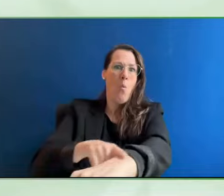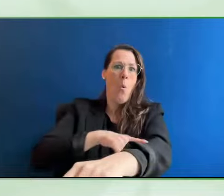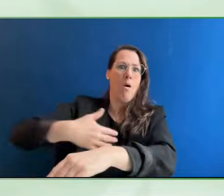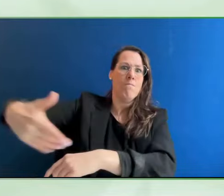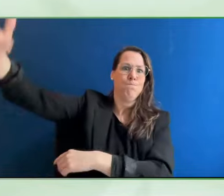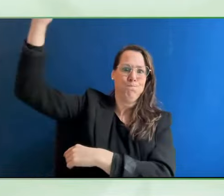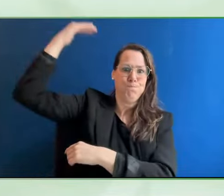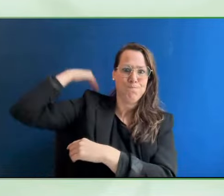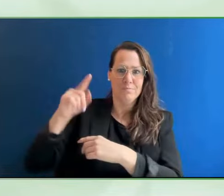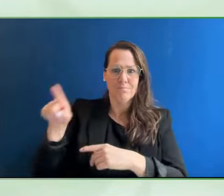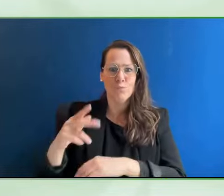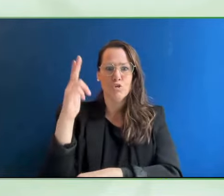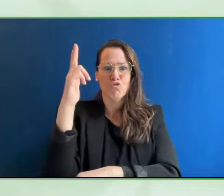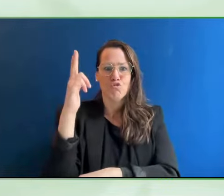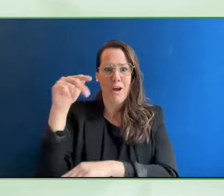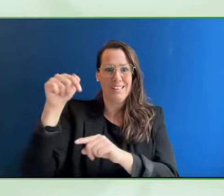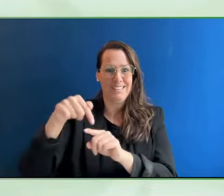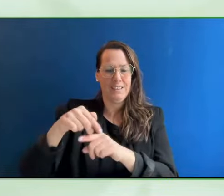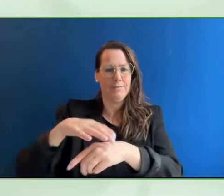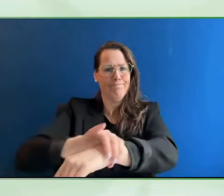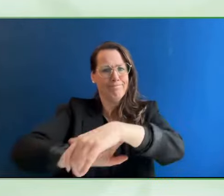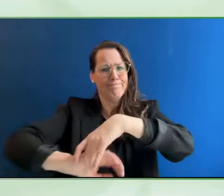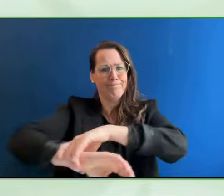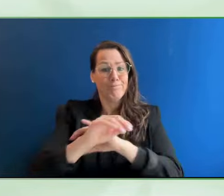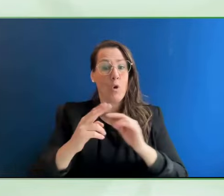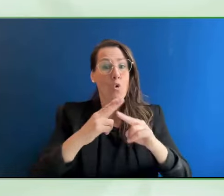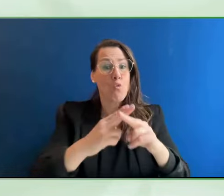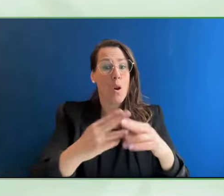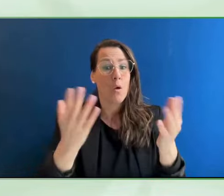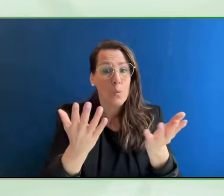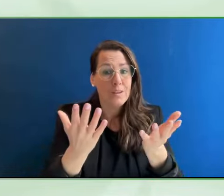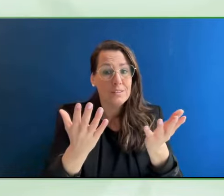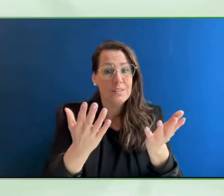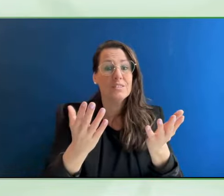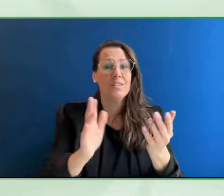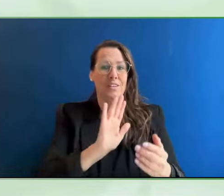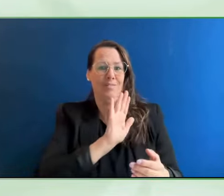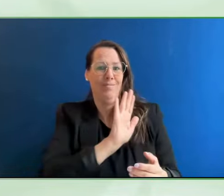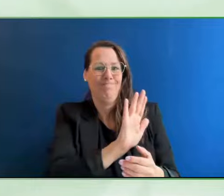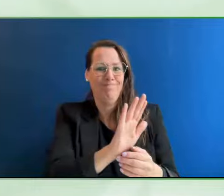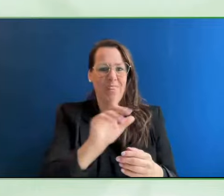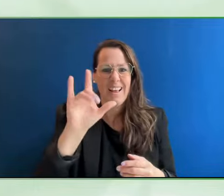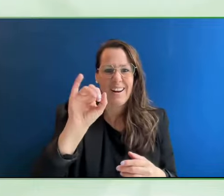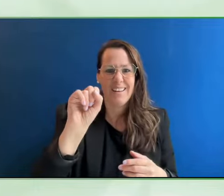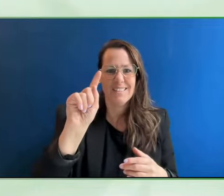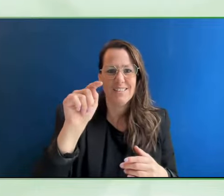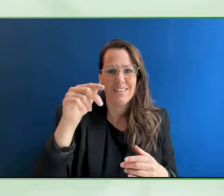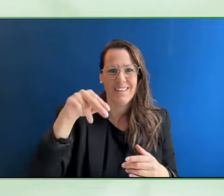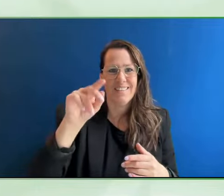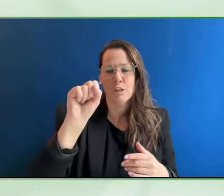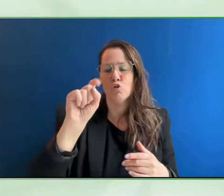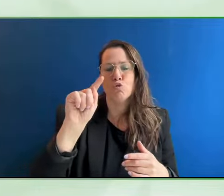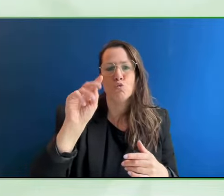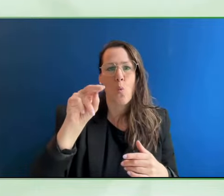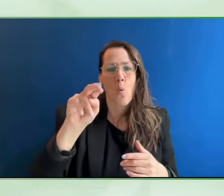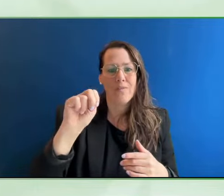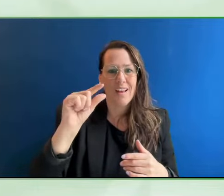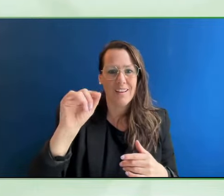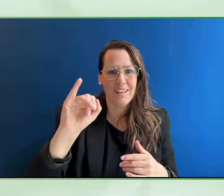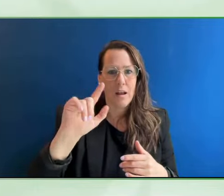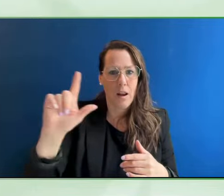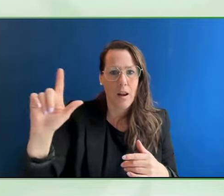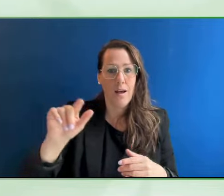where people with disabilities were working, but not really working. They were doing